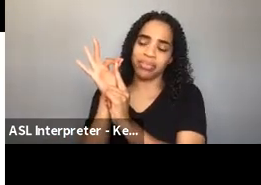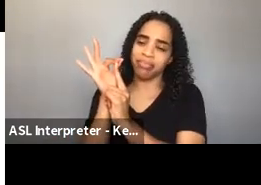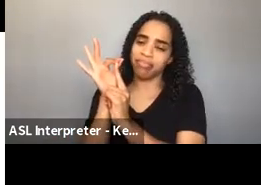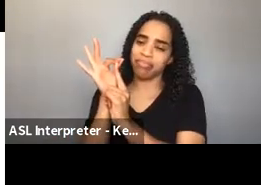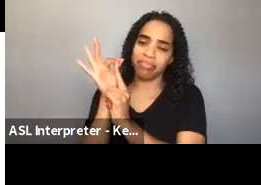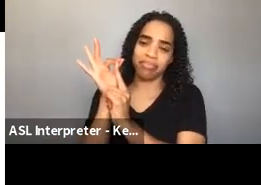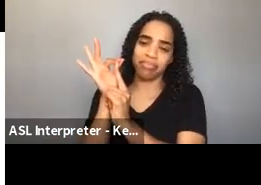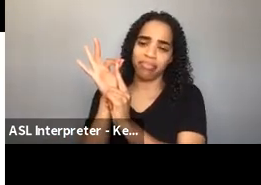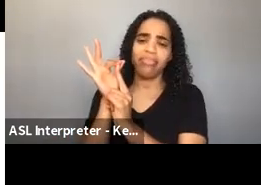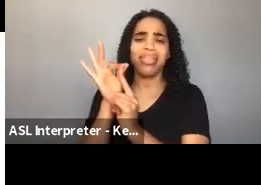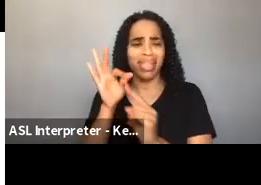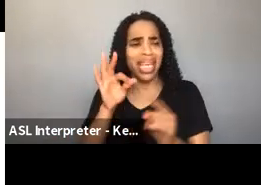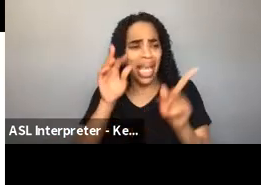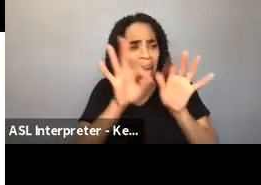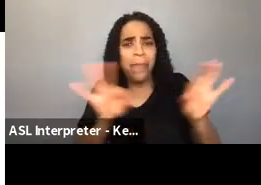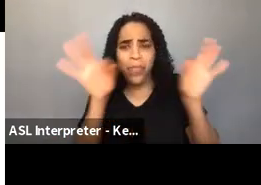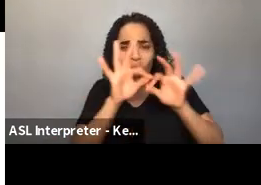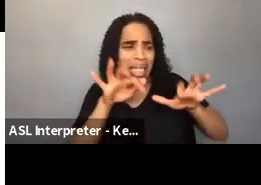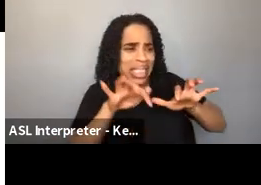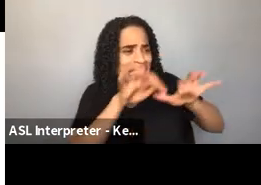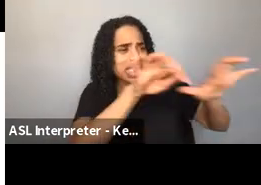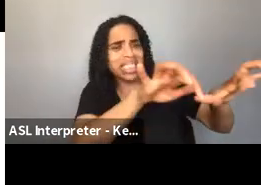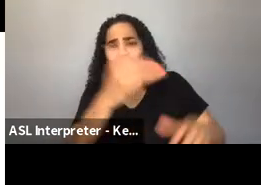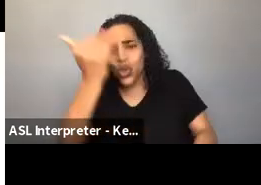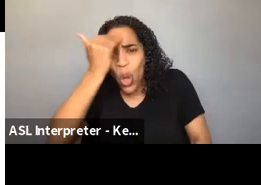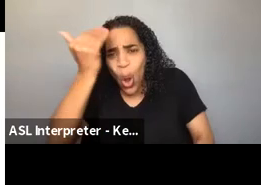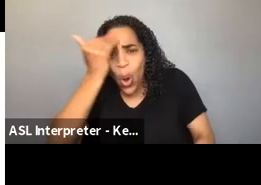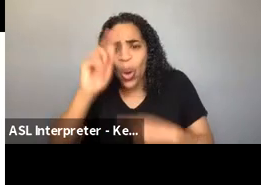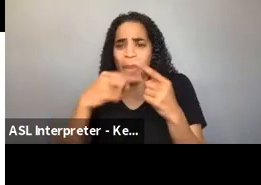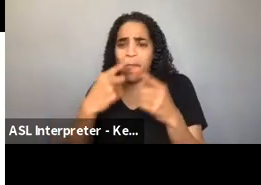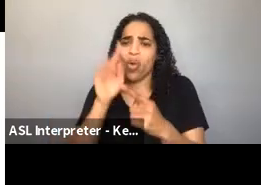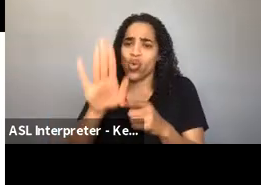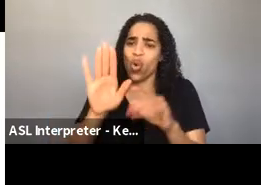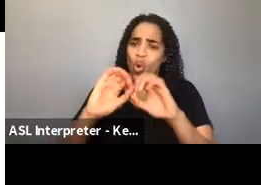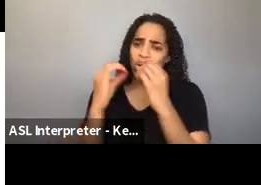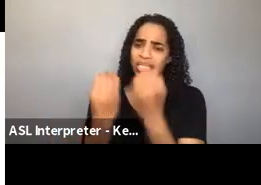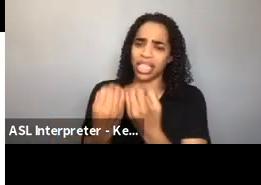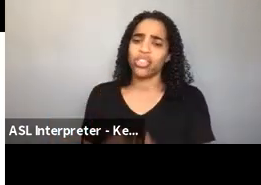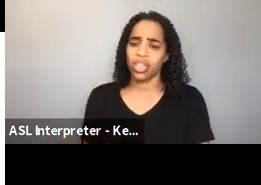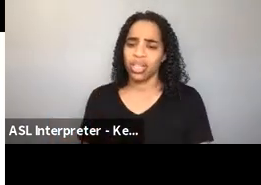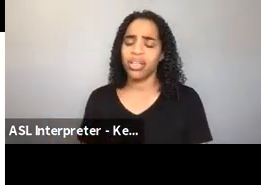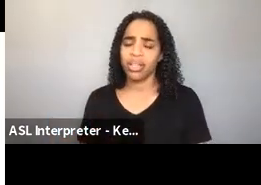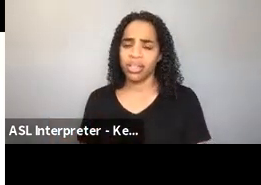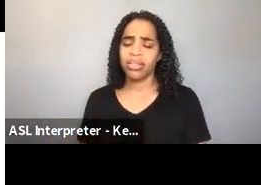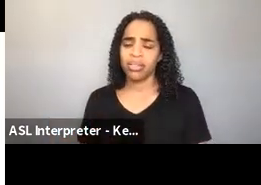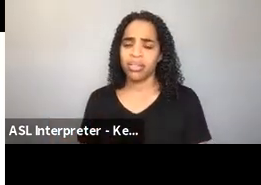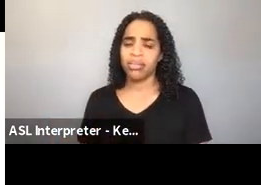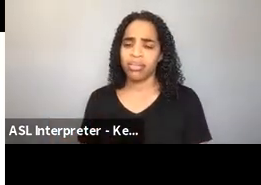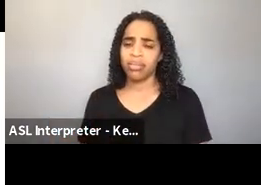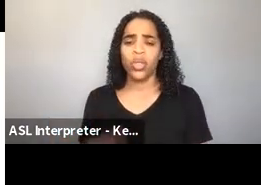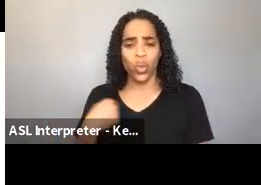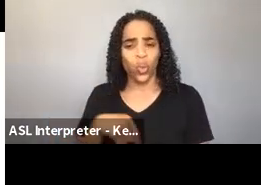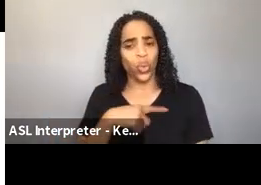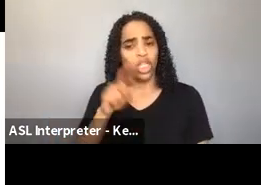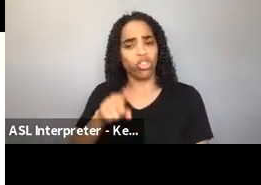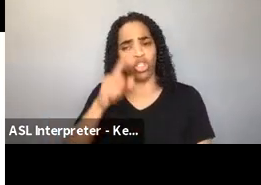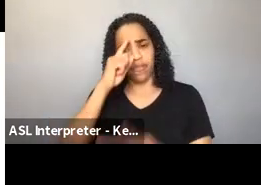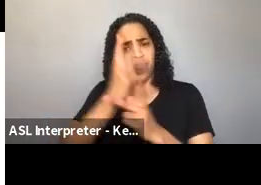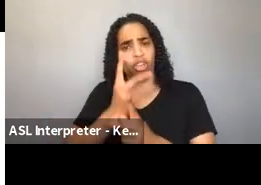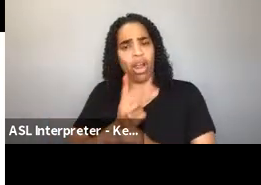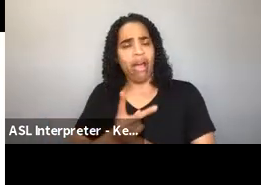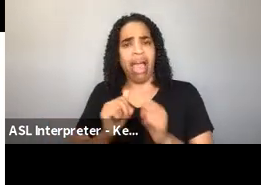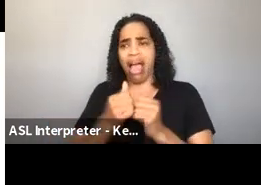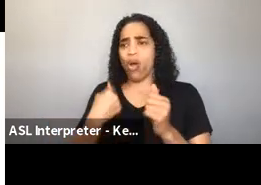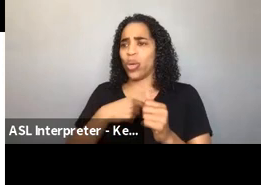people do need to know more about this. And I think we should probably figure out a way that we can spread the